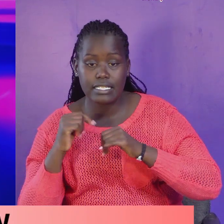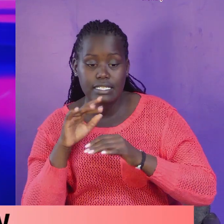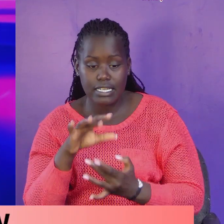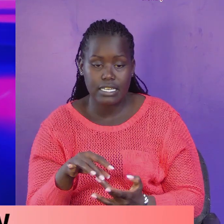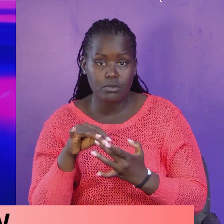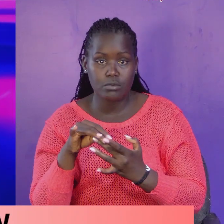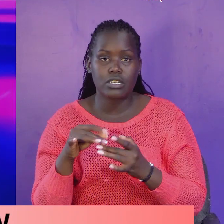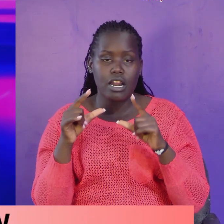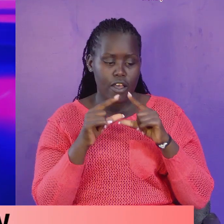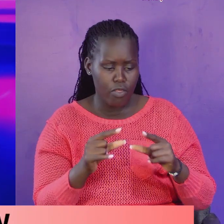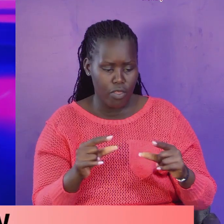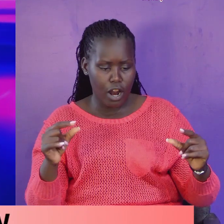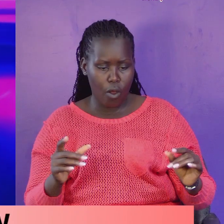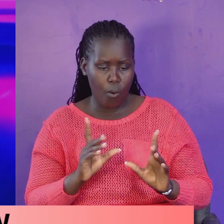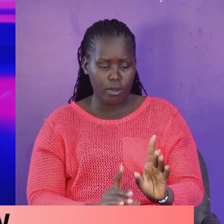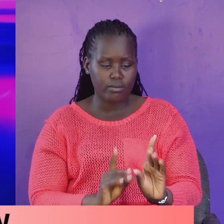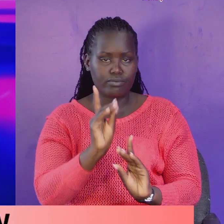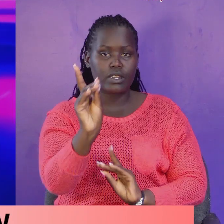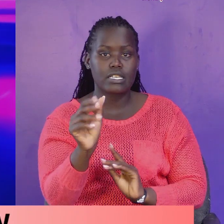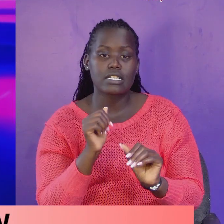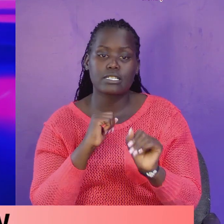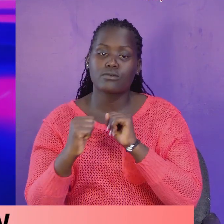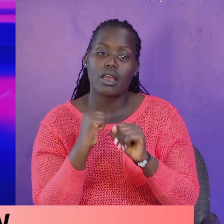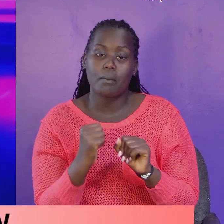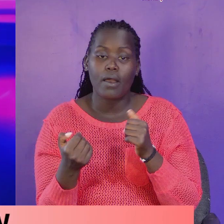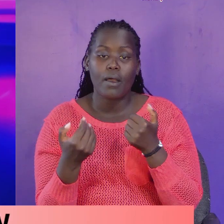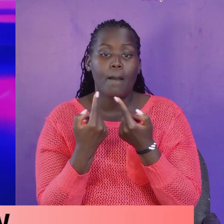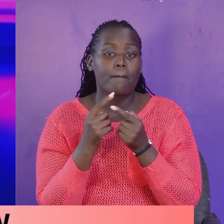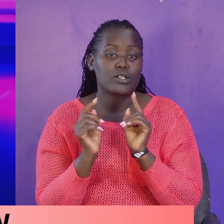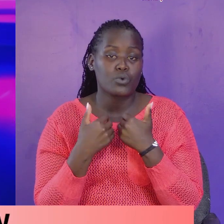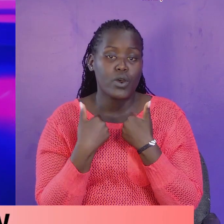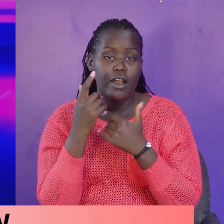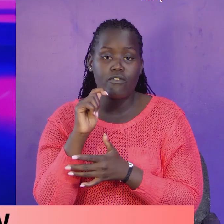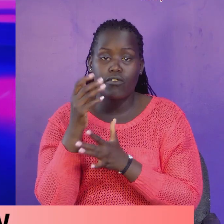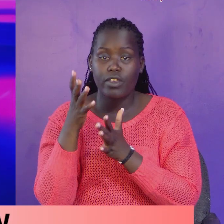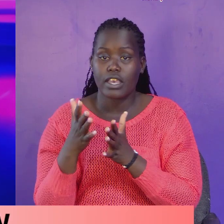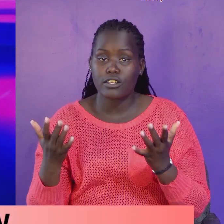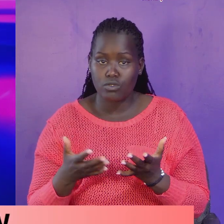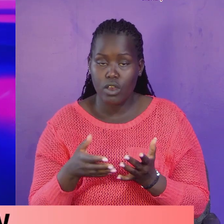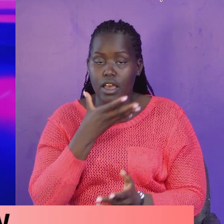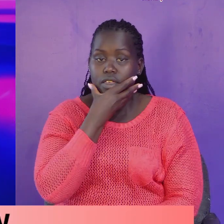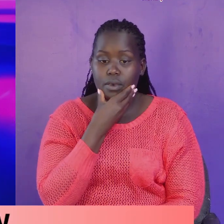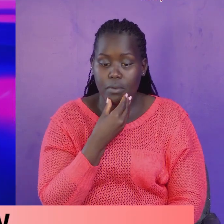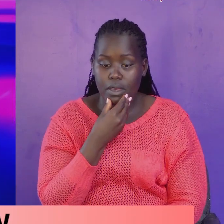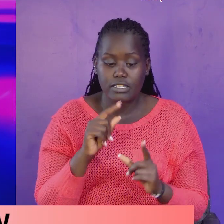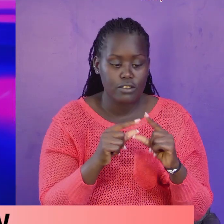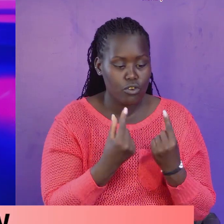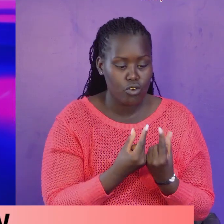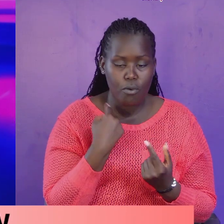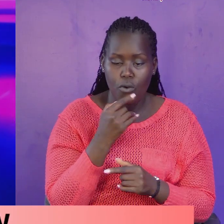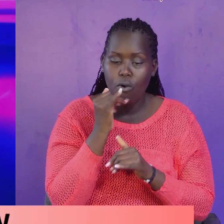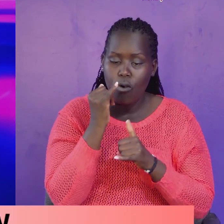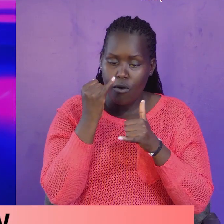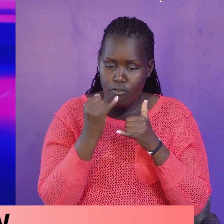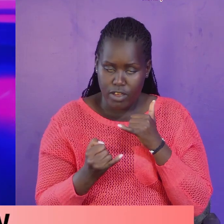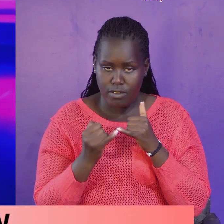long distance races. Although we have Kenyans in the men's category who finished second and